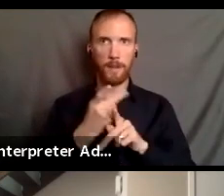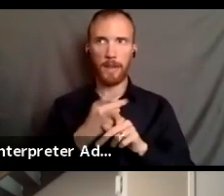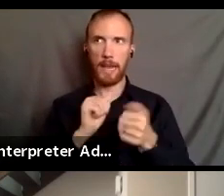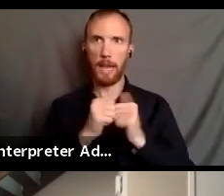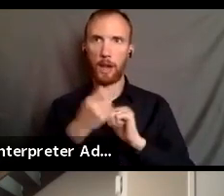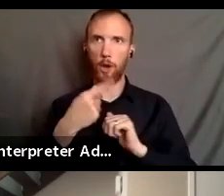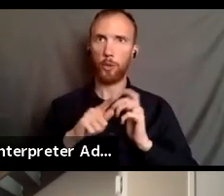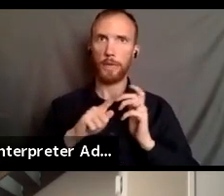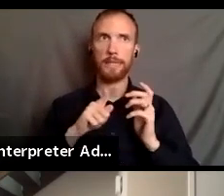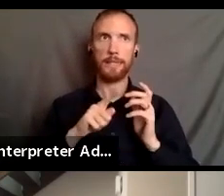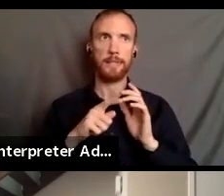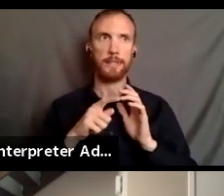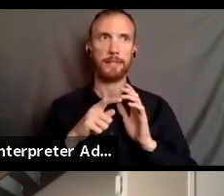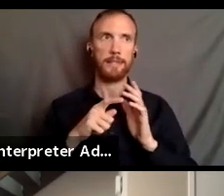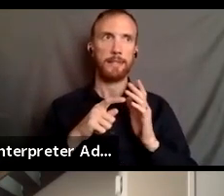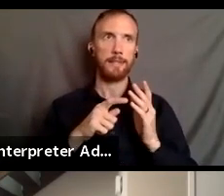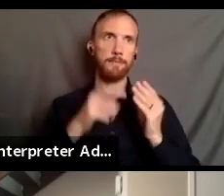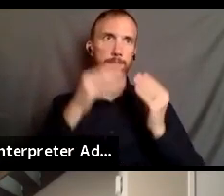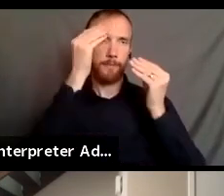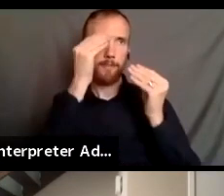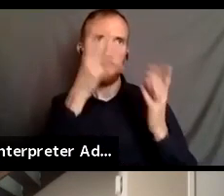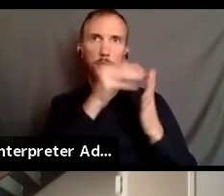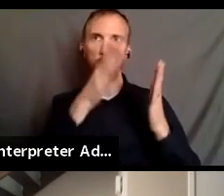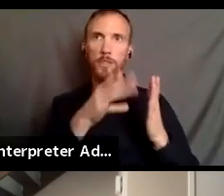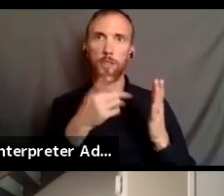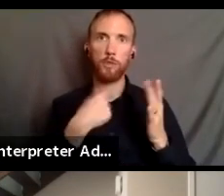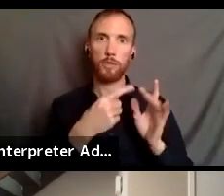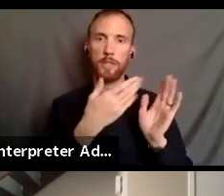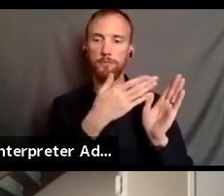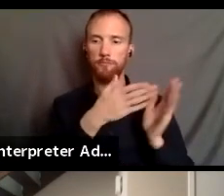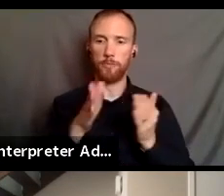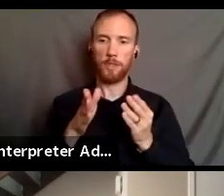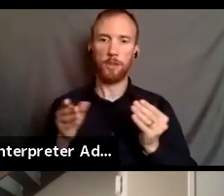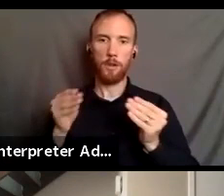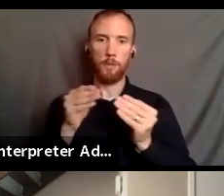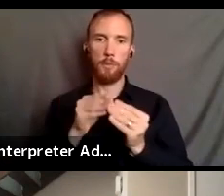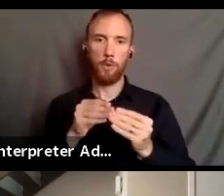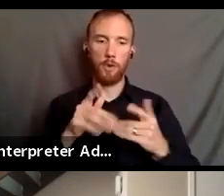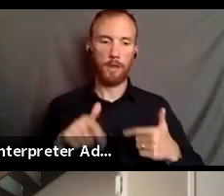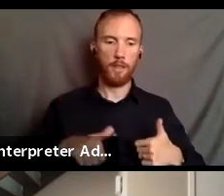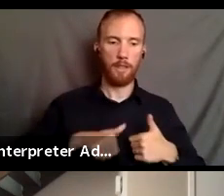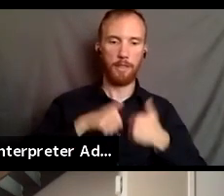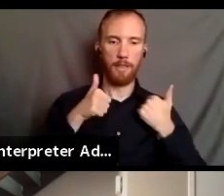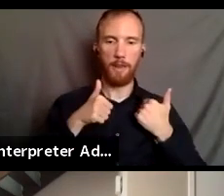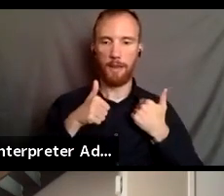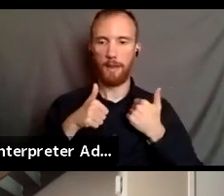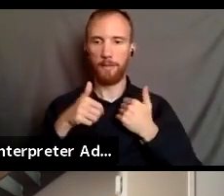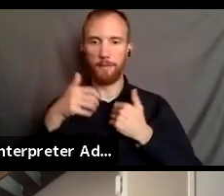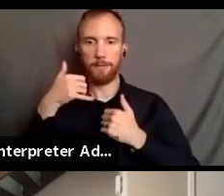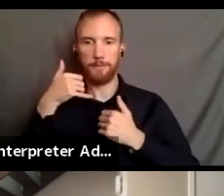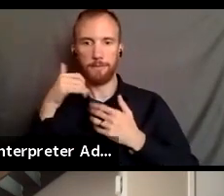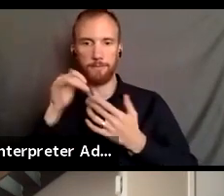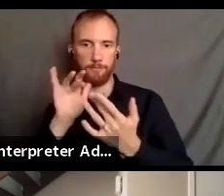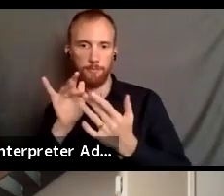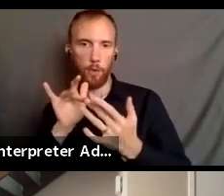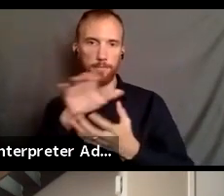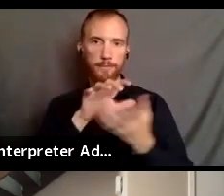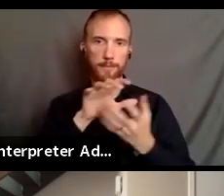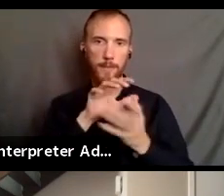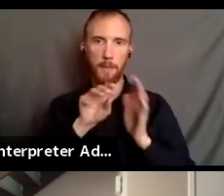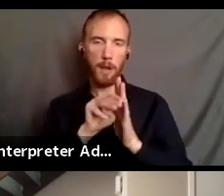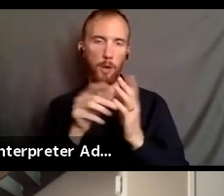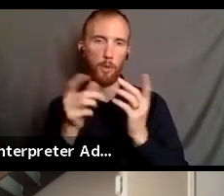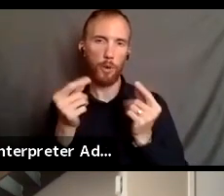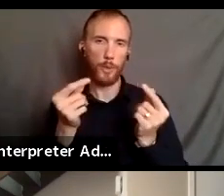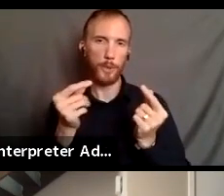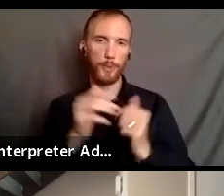hybrid model if we're fortunate enough to be able to do that this year the first question um i think